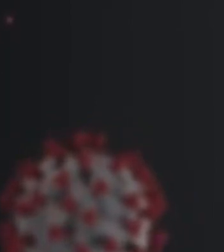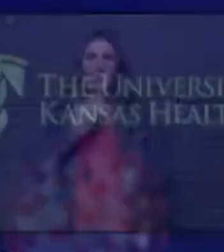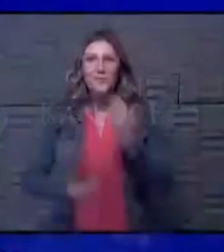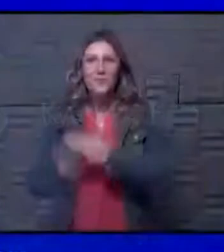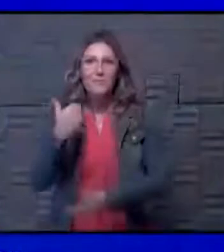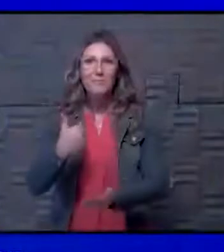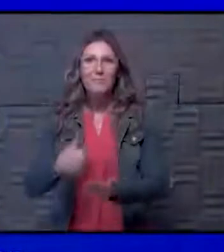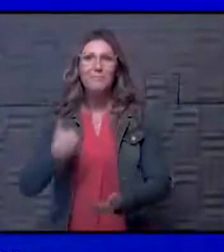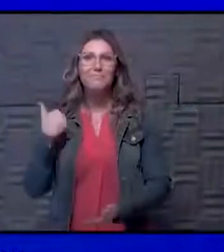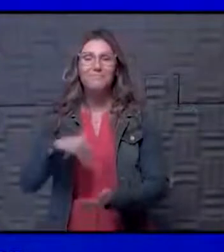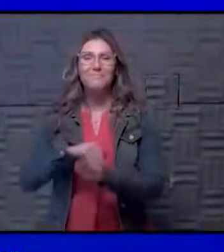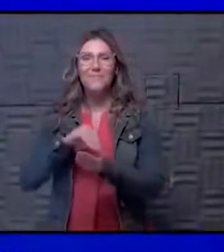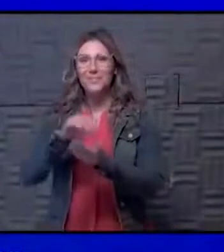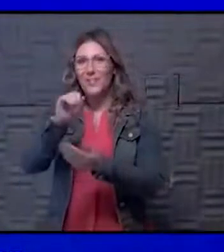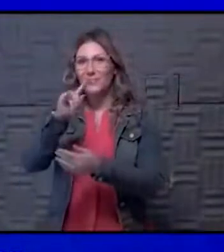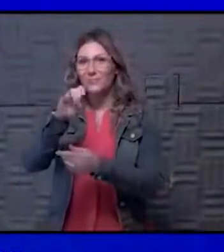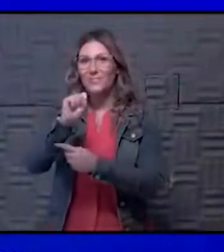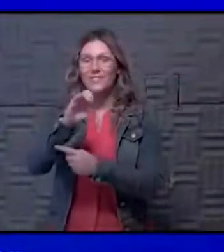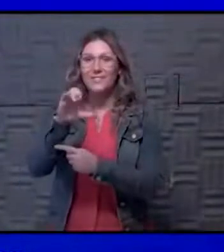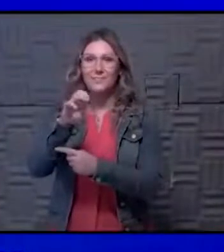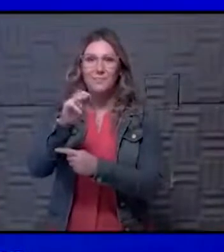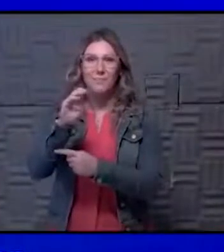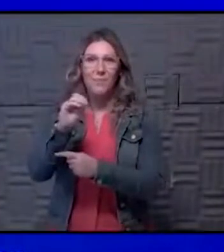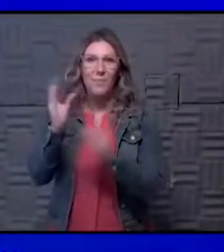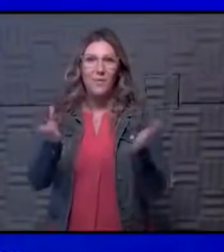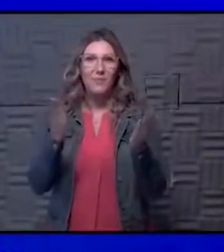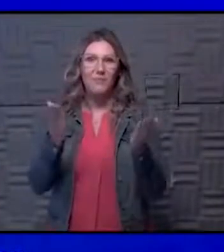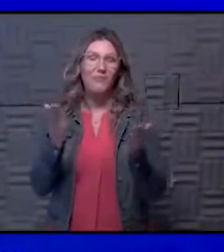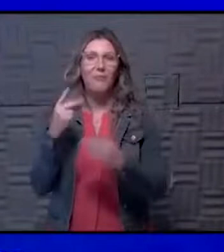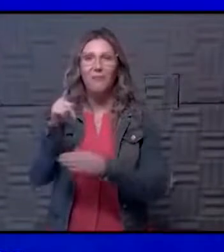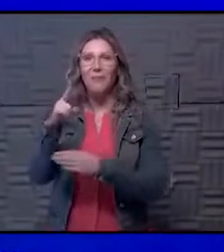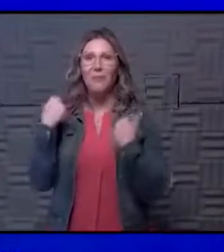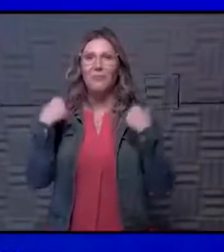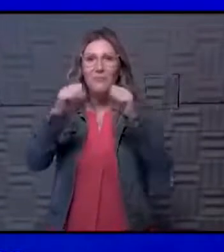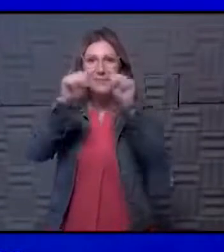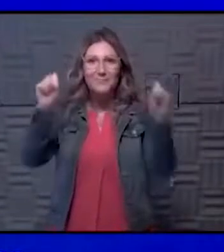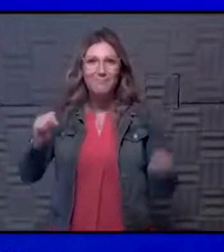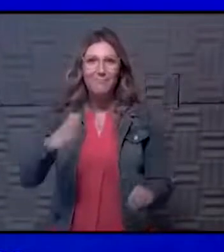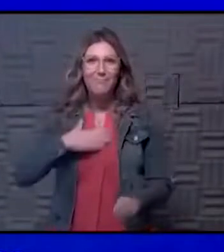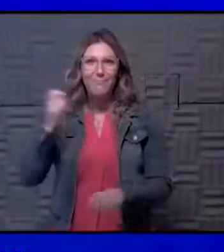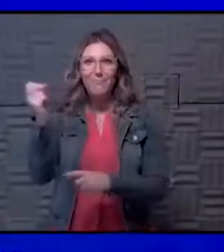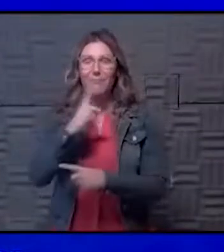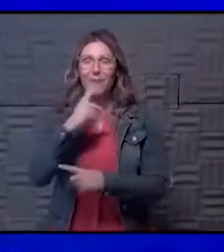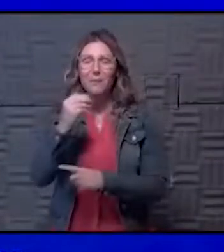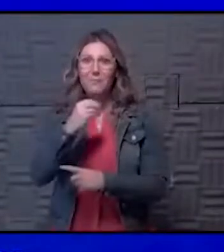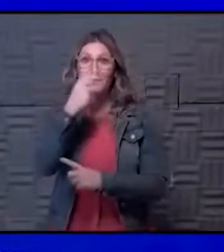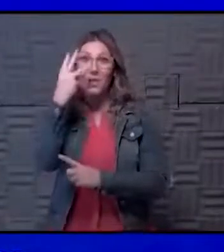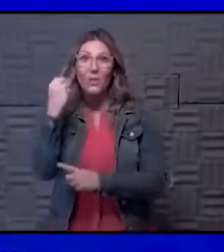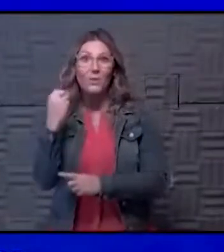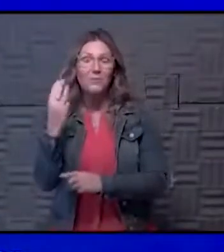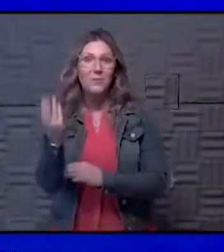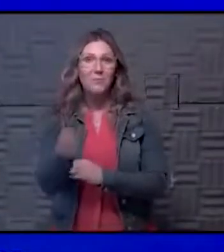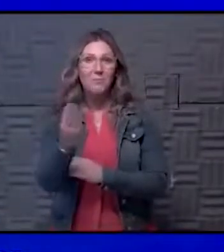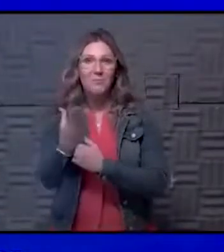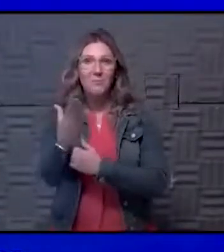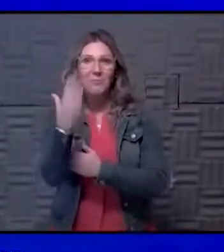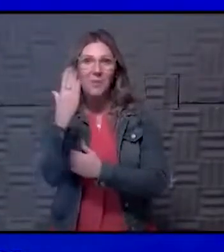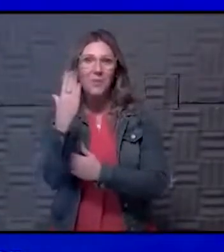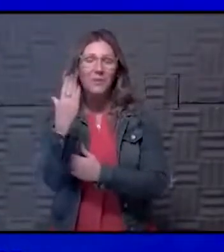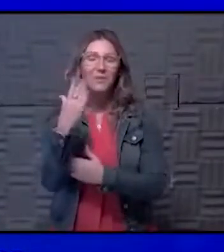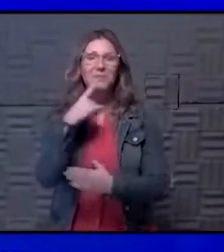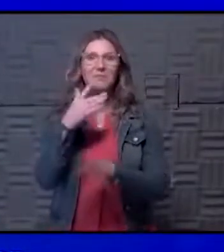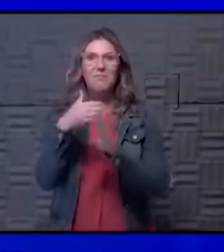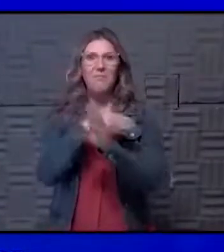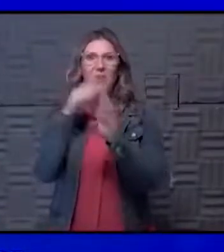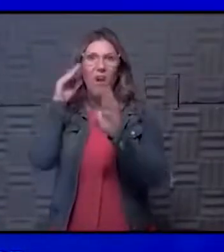Good morning. This is Steve Stites, Chief Medical Officer here at the University of Kansas Health System. Delighted to be back with you on what is a beautiful Monday morning in spring before the